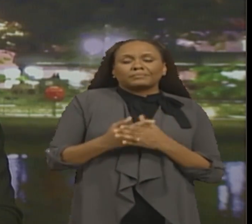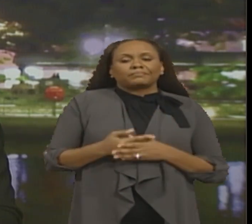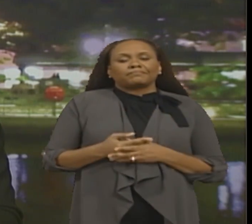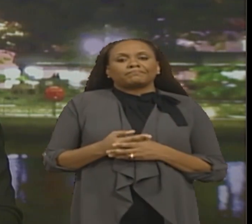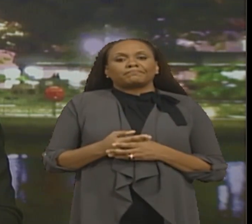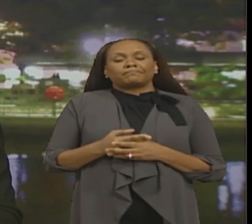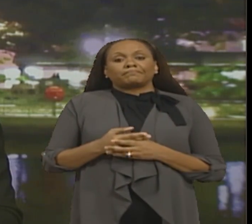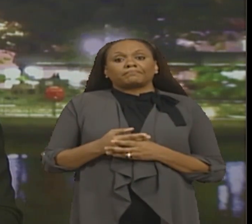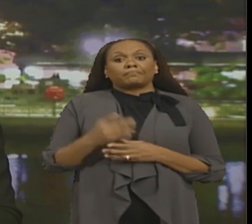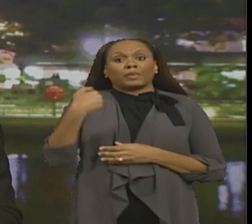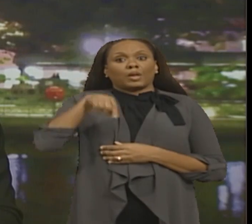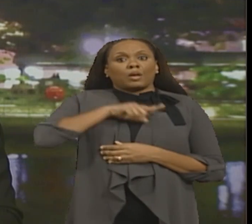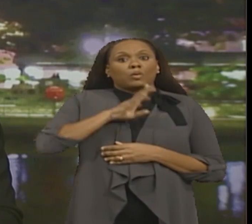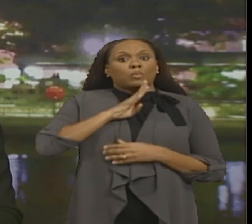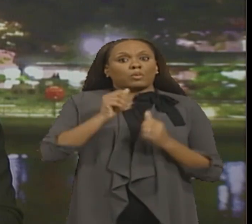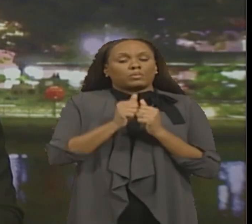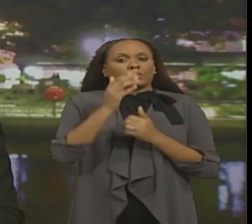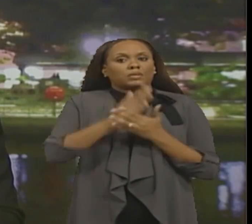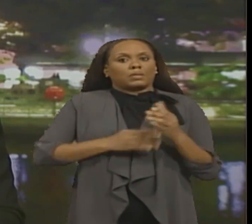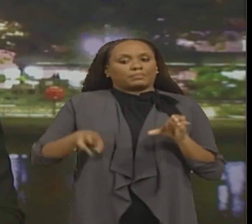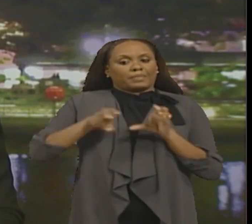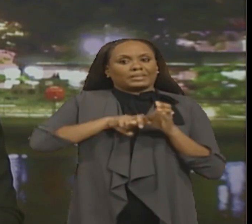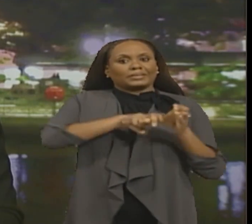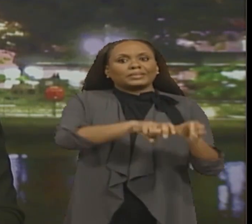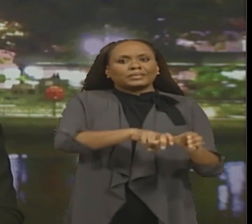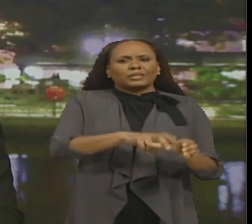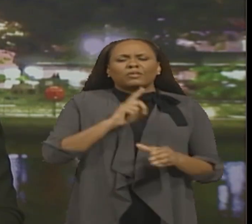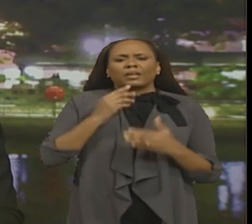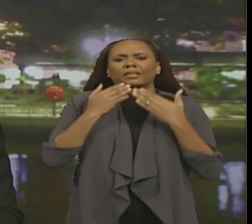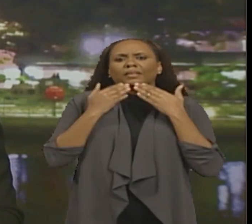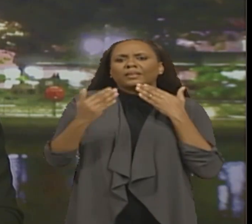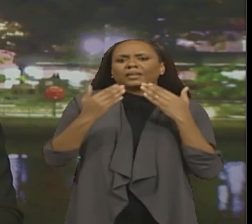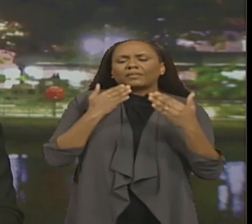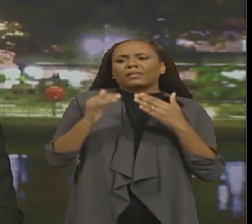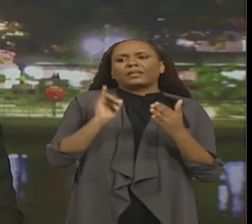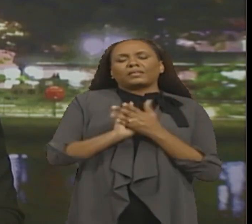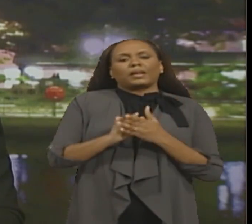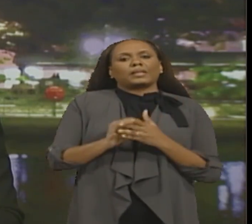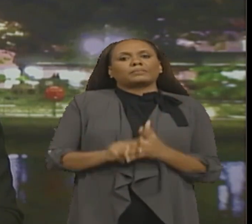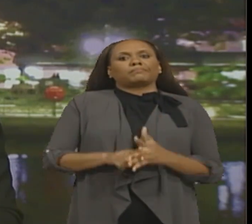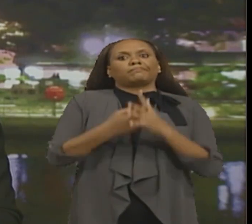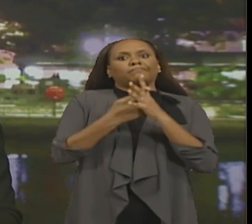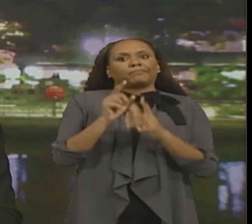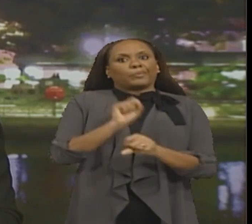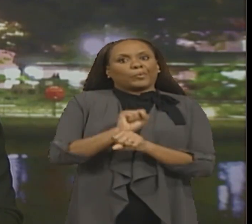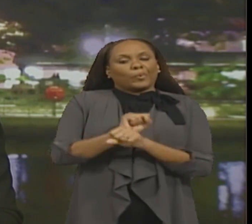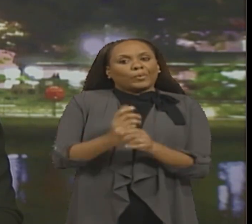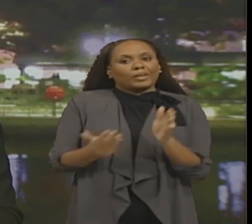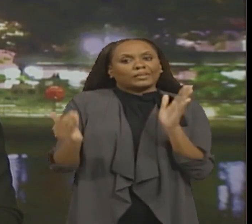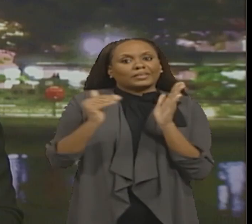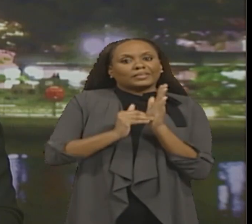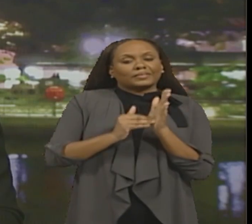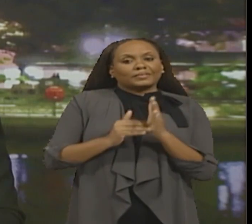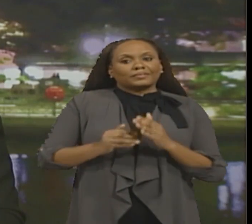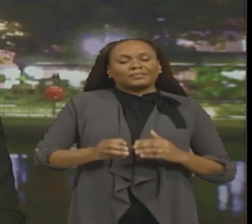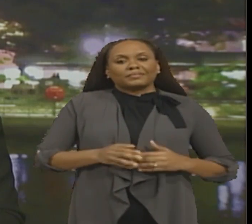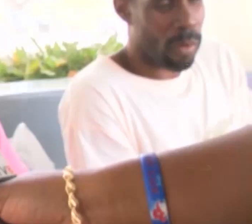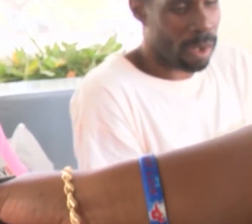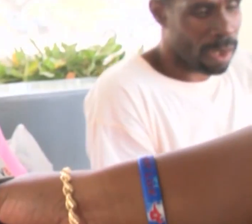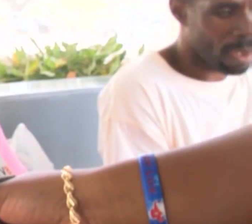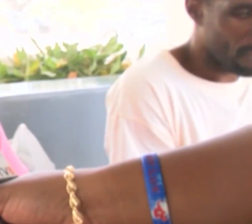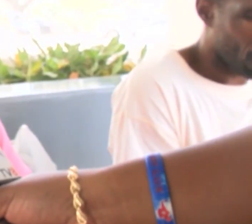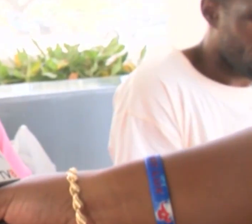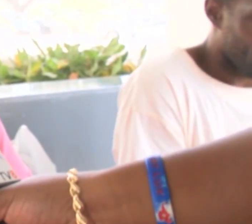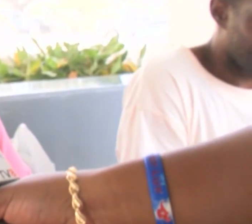some passengers in the Constitution River Terminal who are thankful the operators have agreed to return to work. It's a